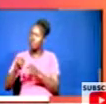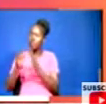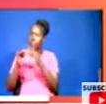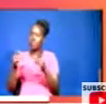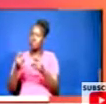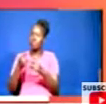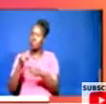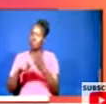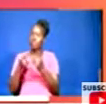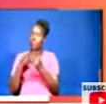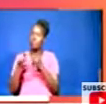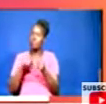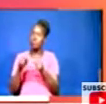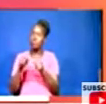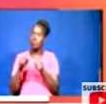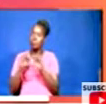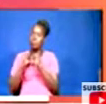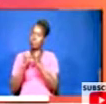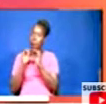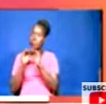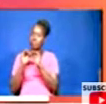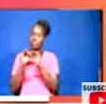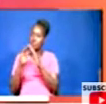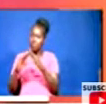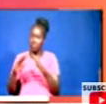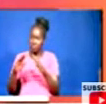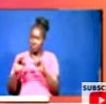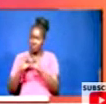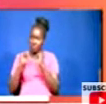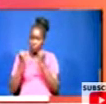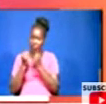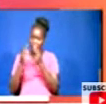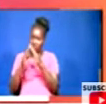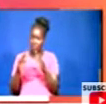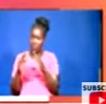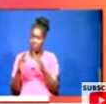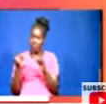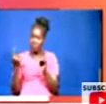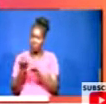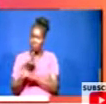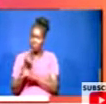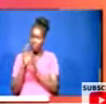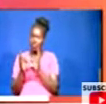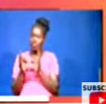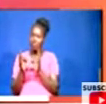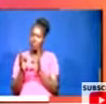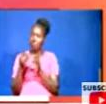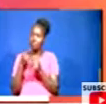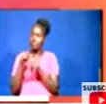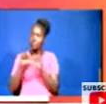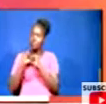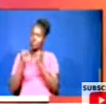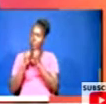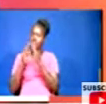president was talking about is talking about social housing. Yeah. Those are two different things. So if you address social housing,